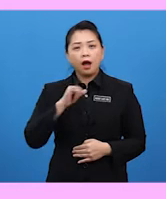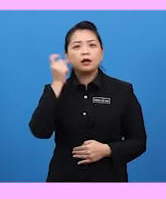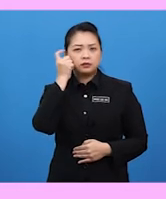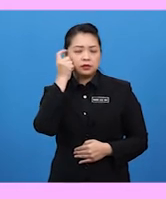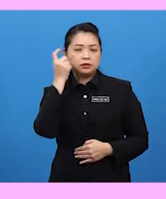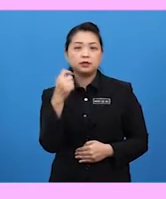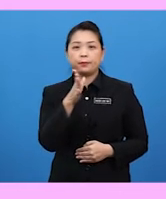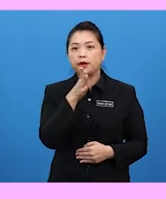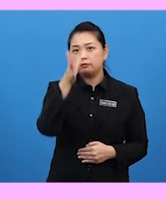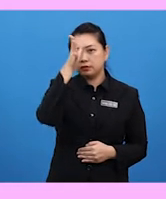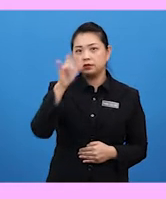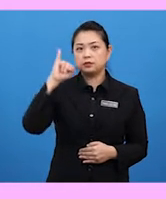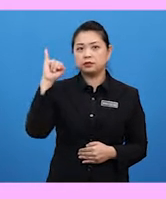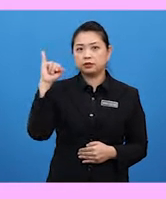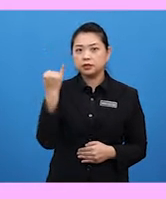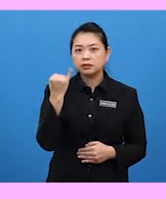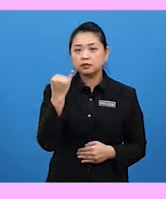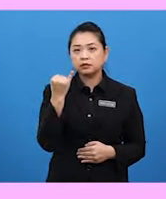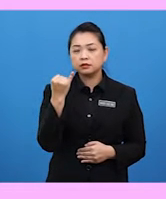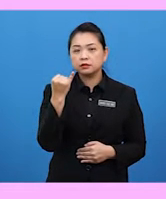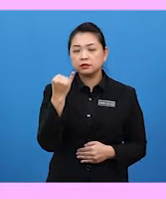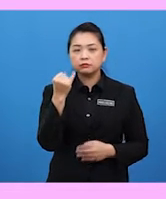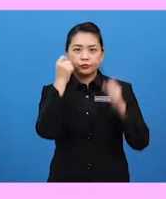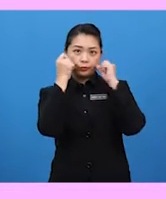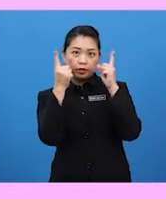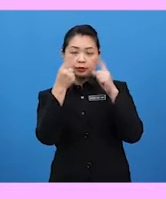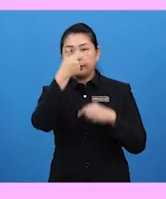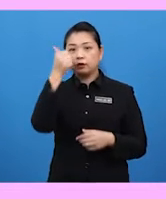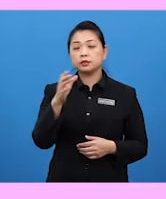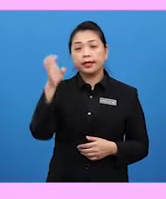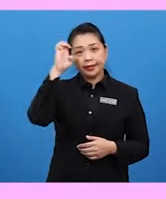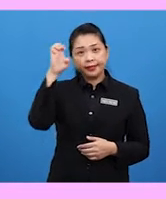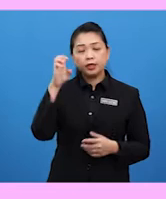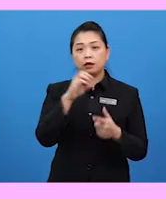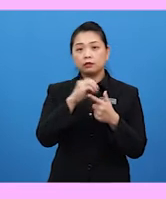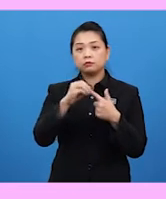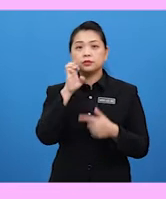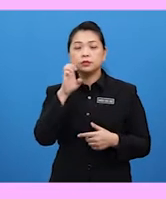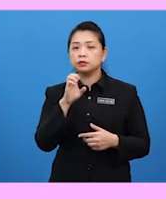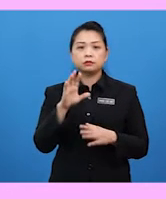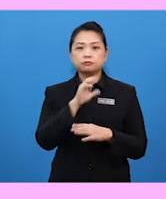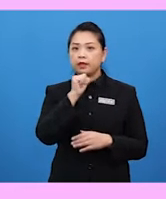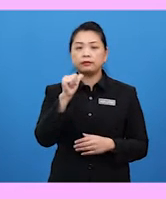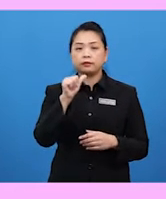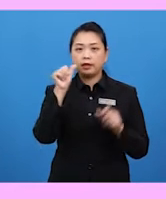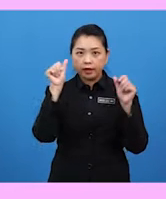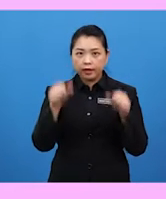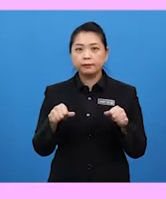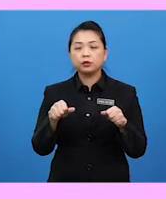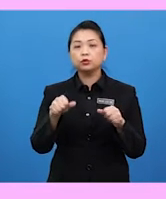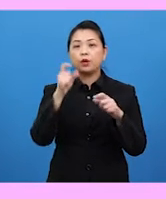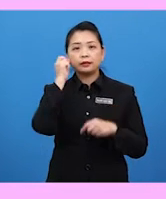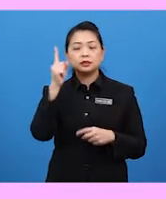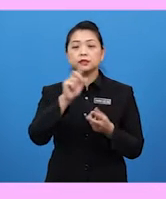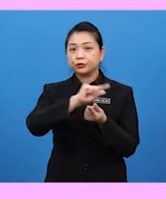I think the parent is just bewildered because he or she is totally unable to understand the